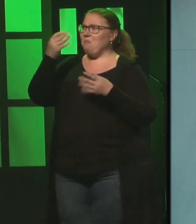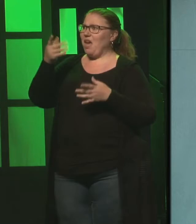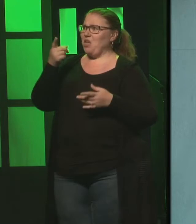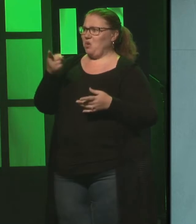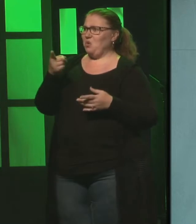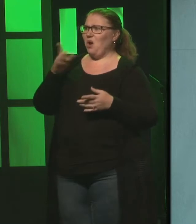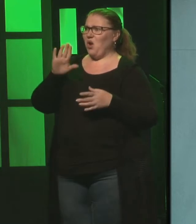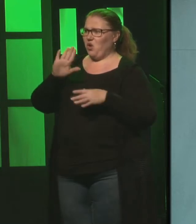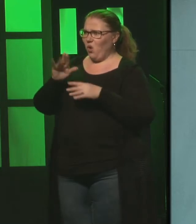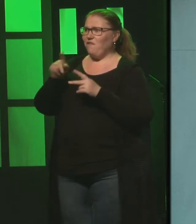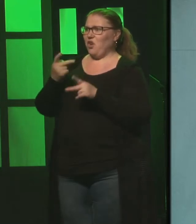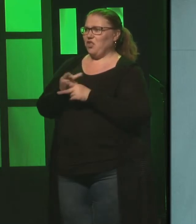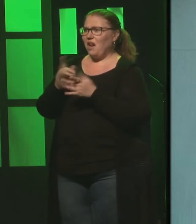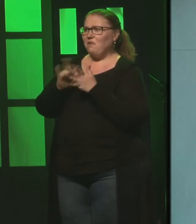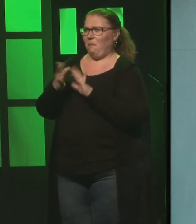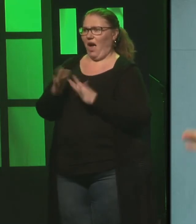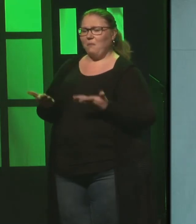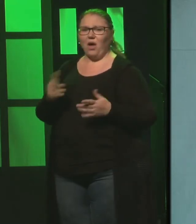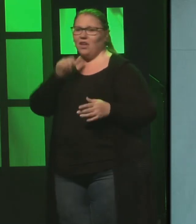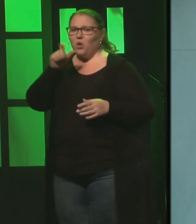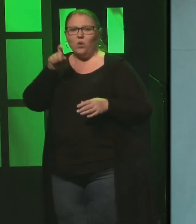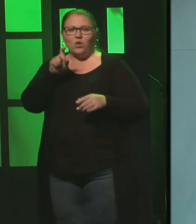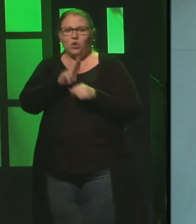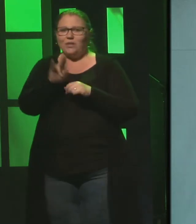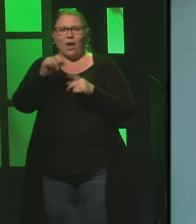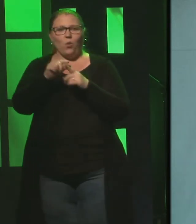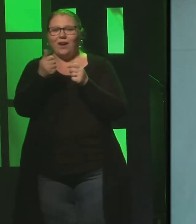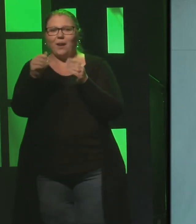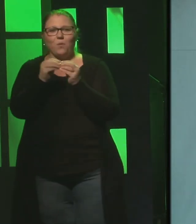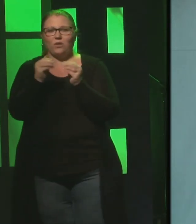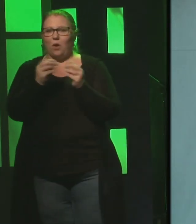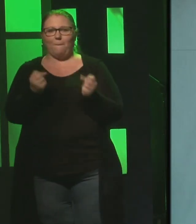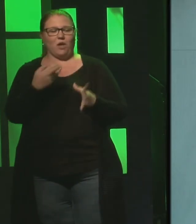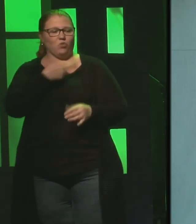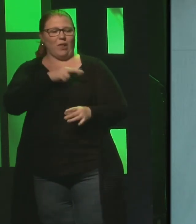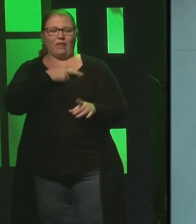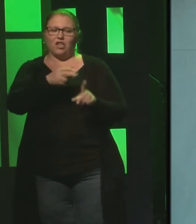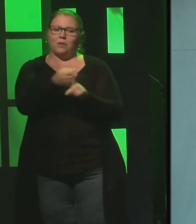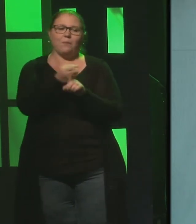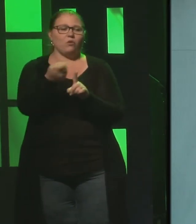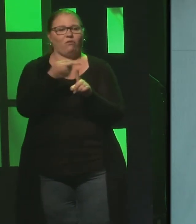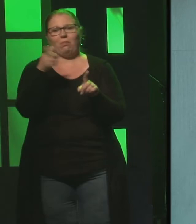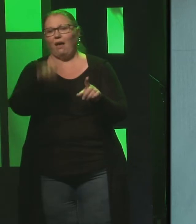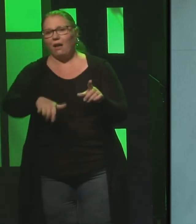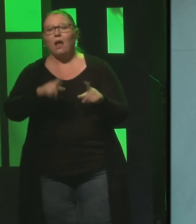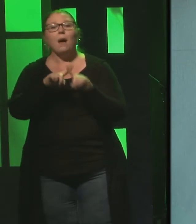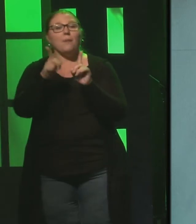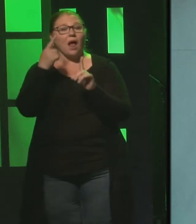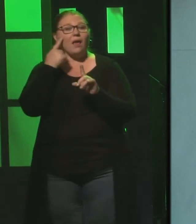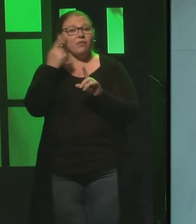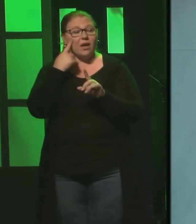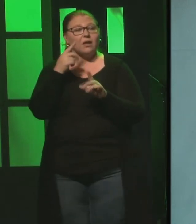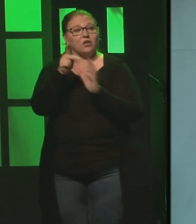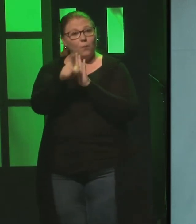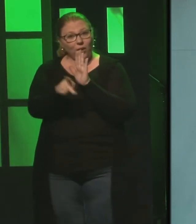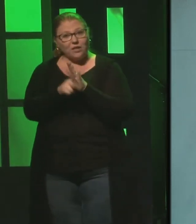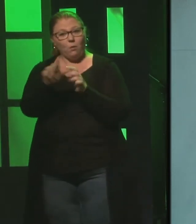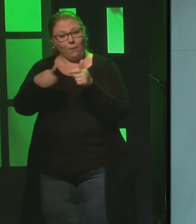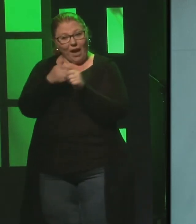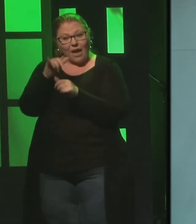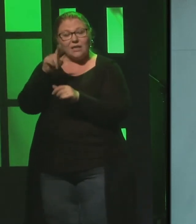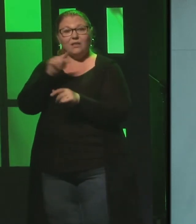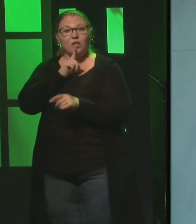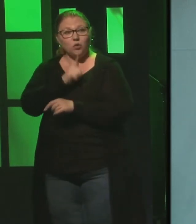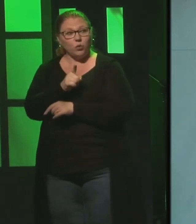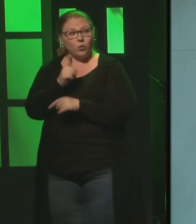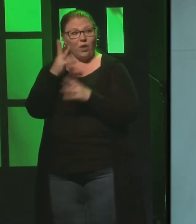your version of the Bible. So I don't use that word anymore because there's been so much religious manipulation. But I think there's a principle behind it that's true.